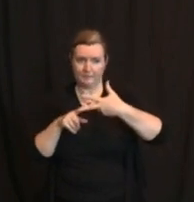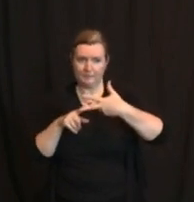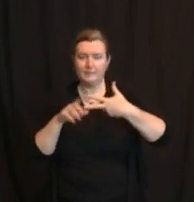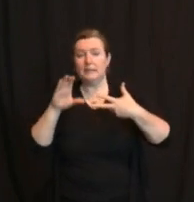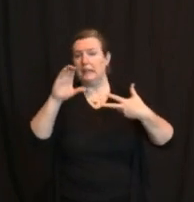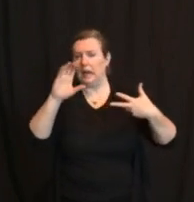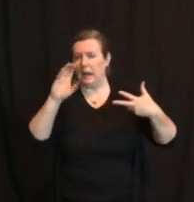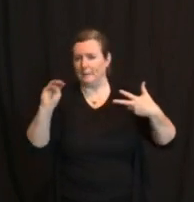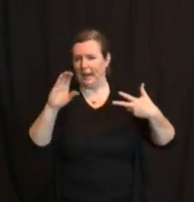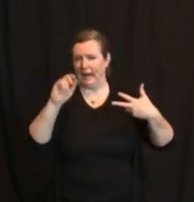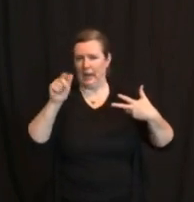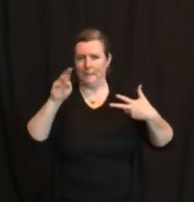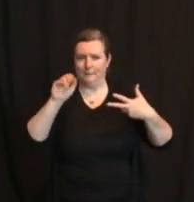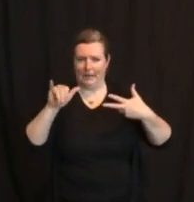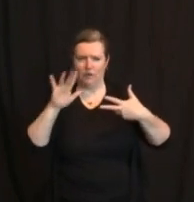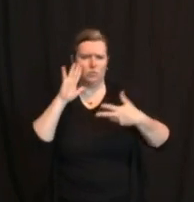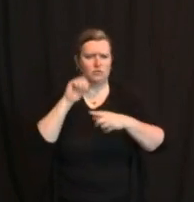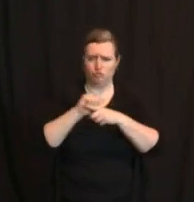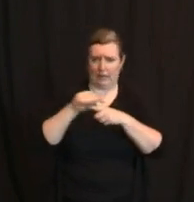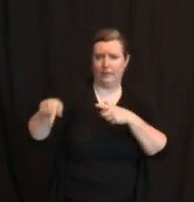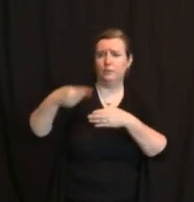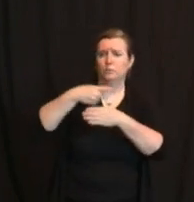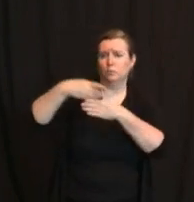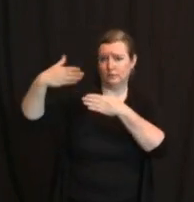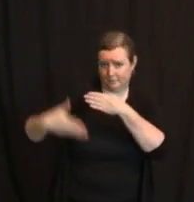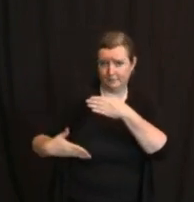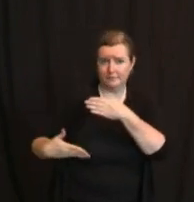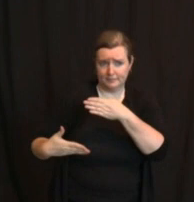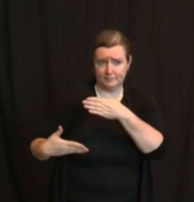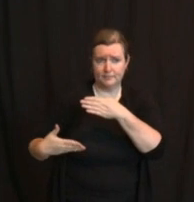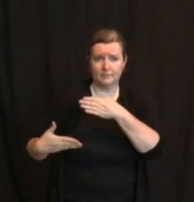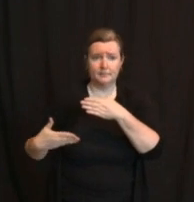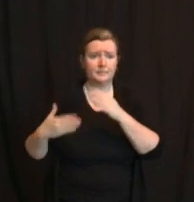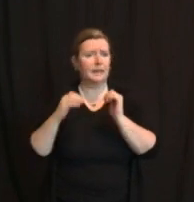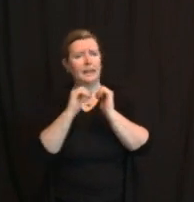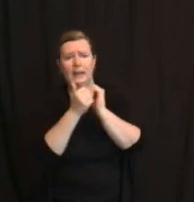us, but the 3 communities are going to be practicing